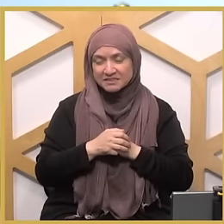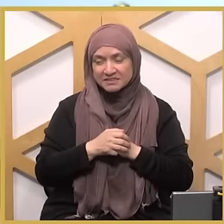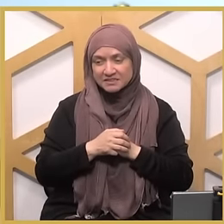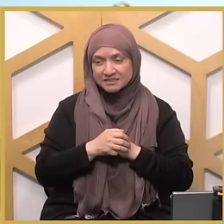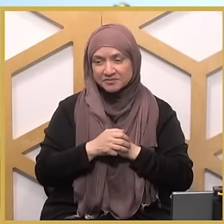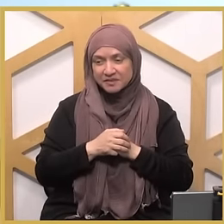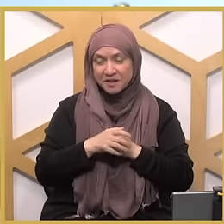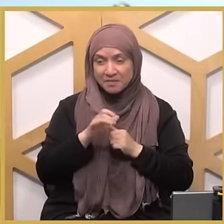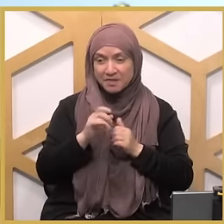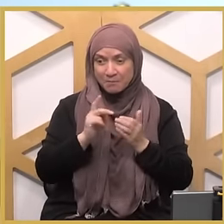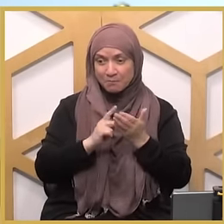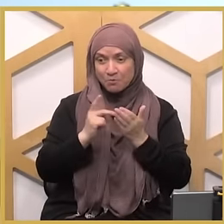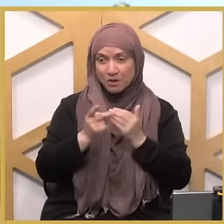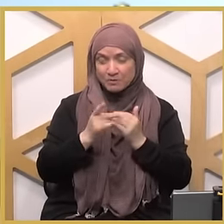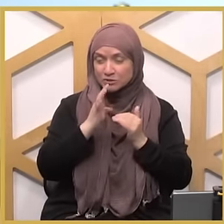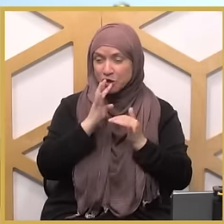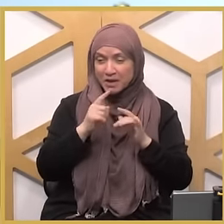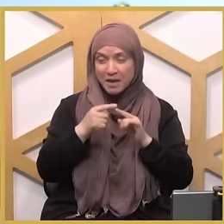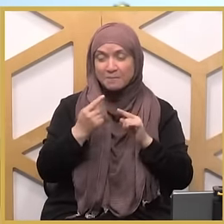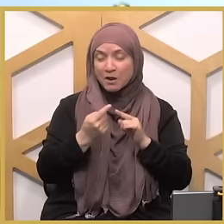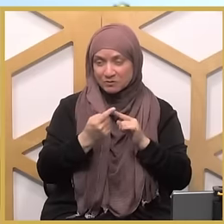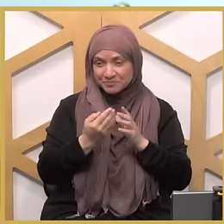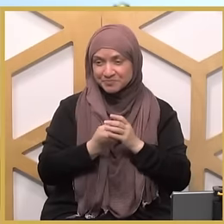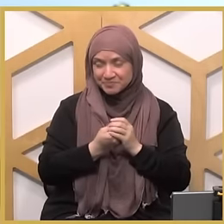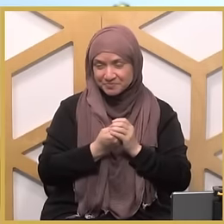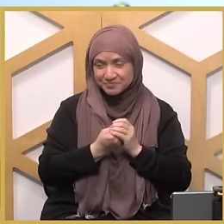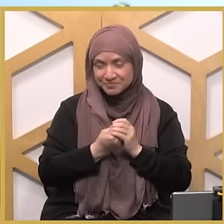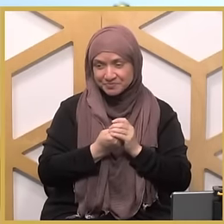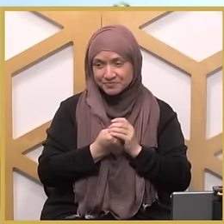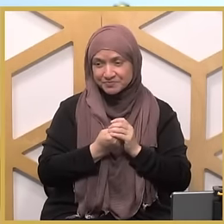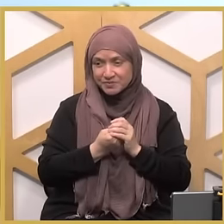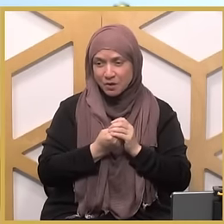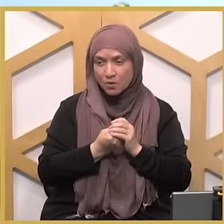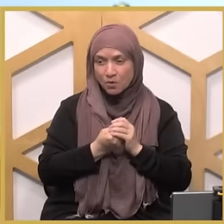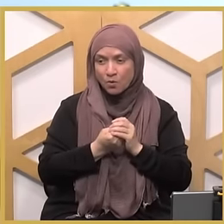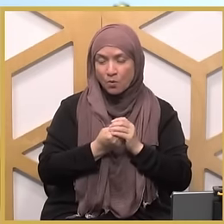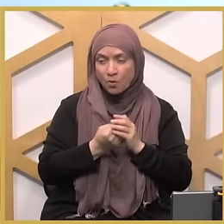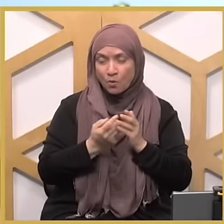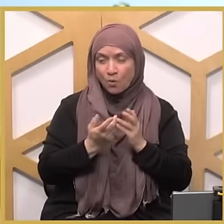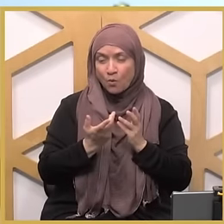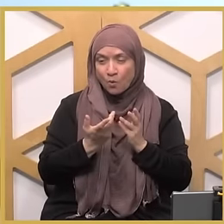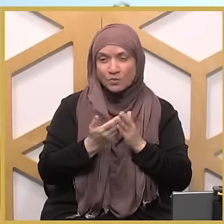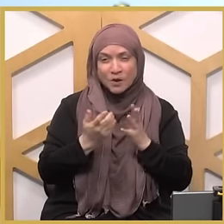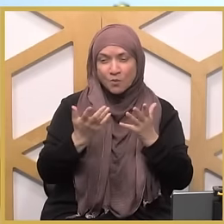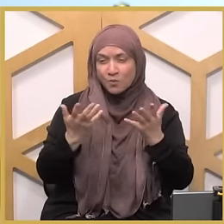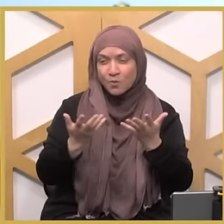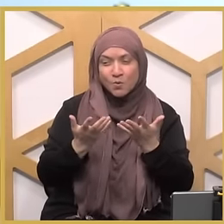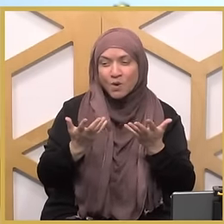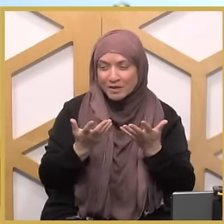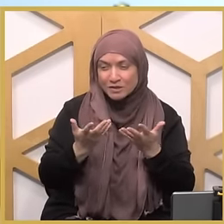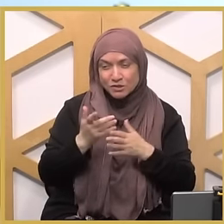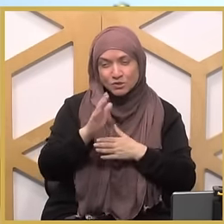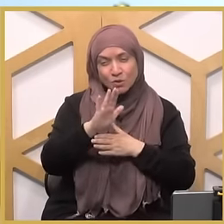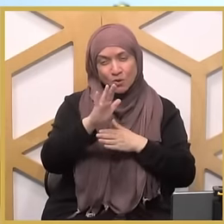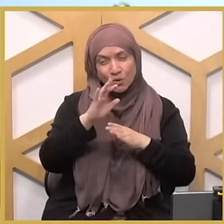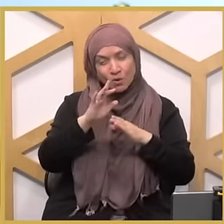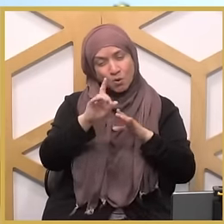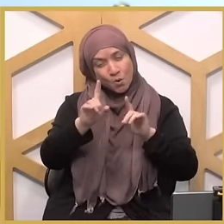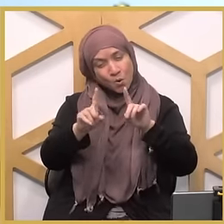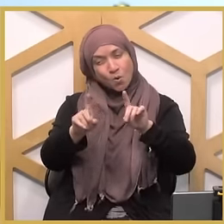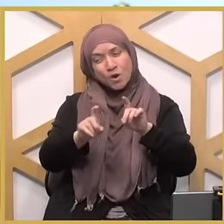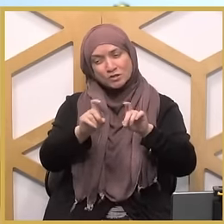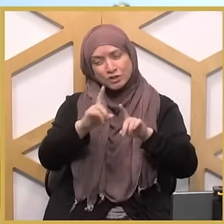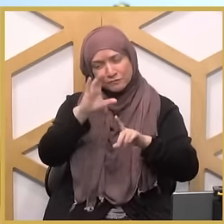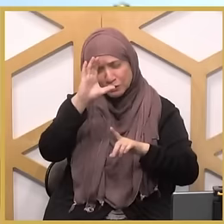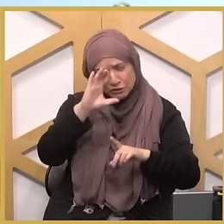Islam. So shifa al-'ayn, as-su'al. Maybe you have questions. Get your questions answered. Go seek the answer to them. Or maybe there's personal trauma